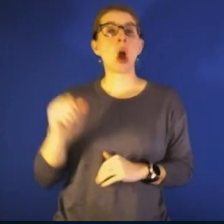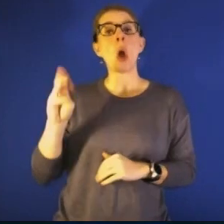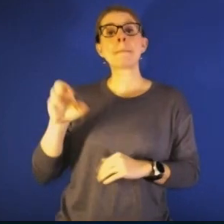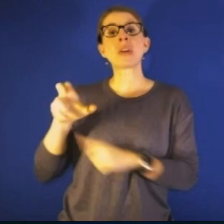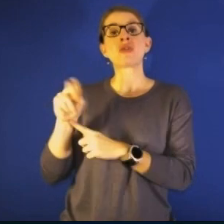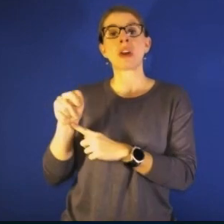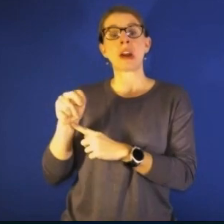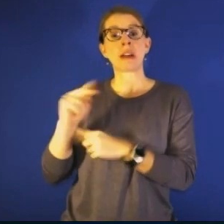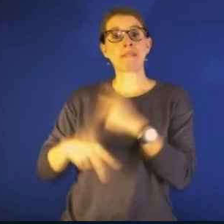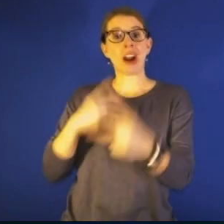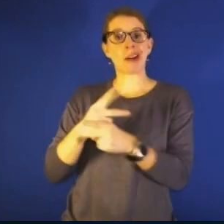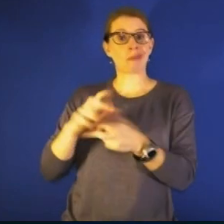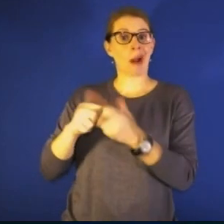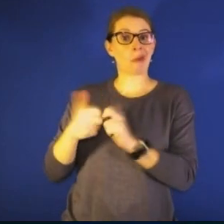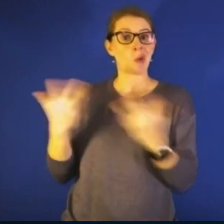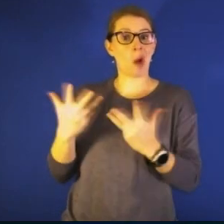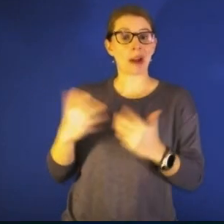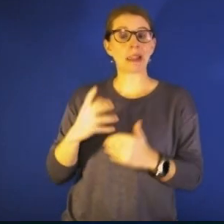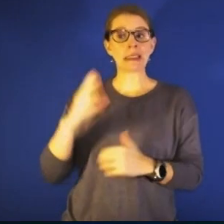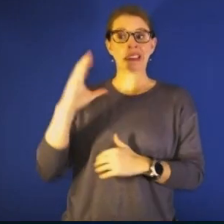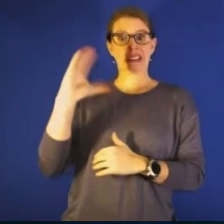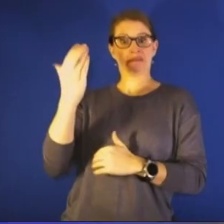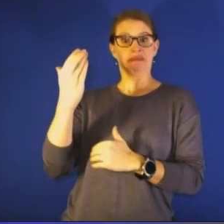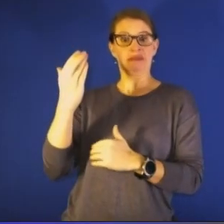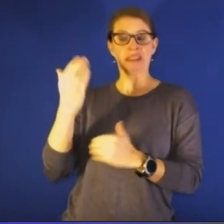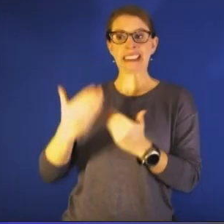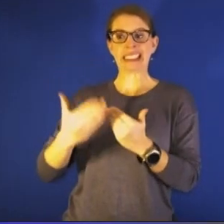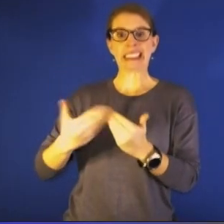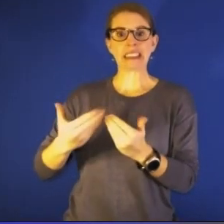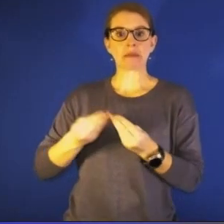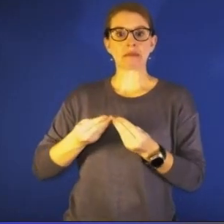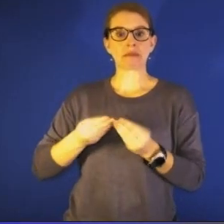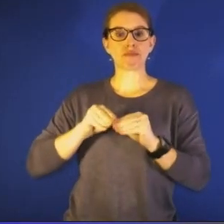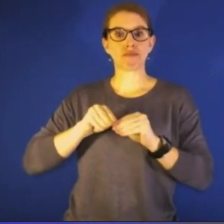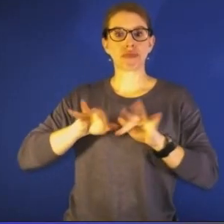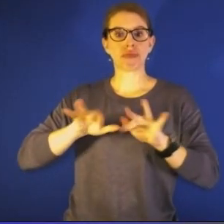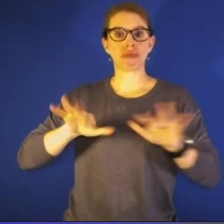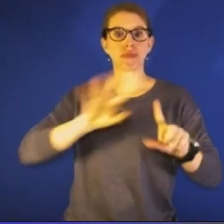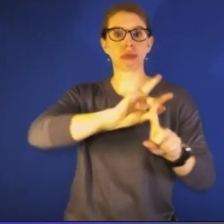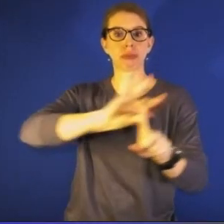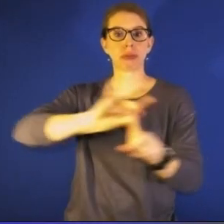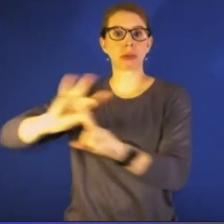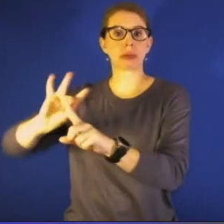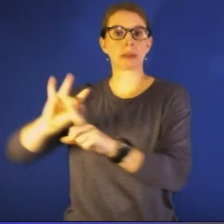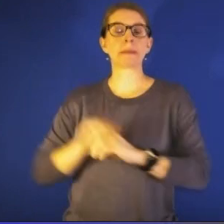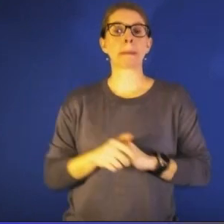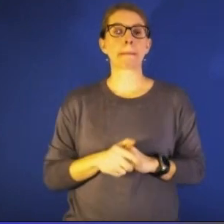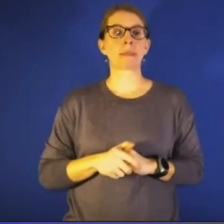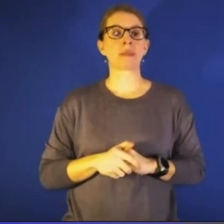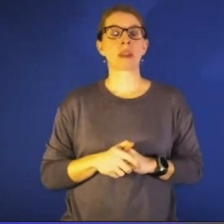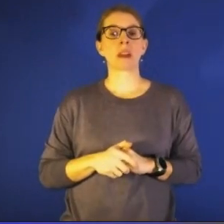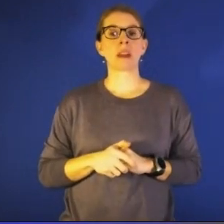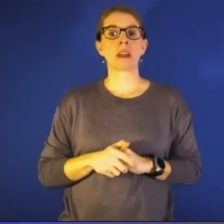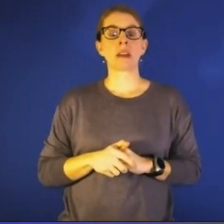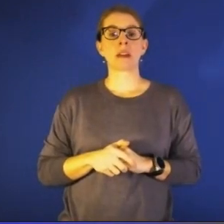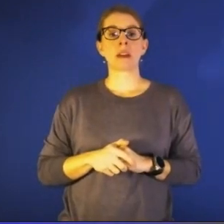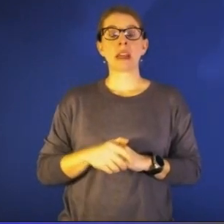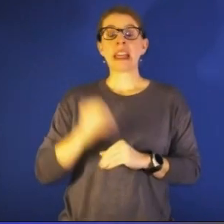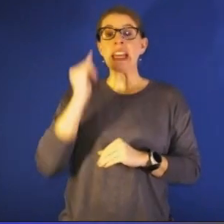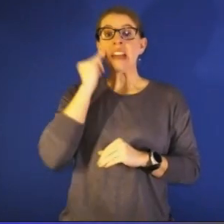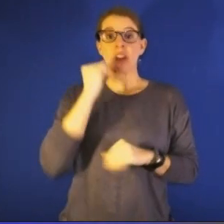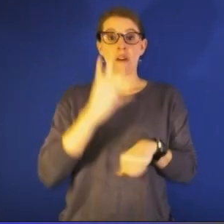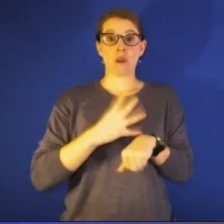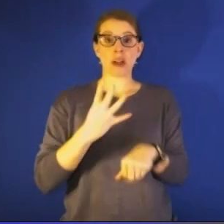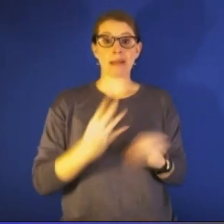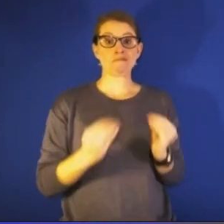is that because it appears to be so much more transmissible, that you, even if you have 4 times the number of infections or